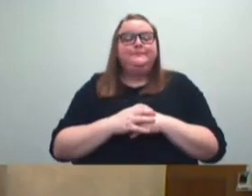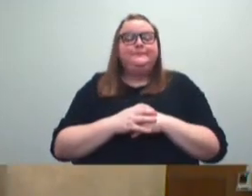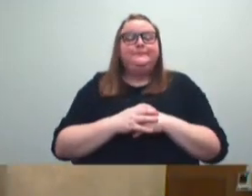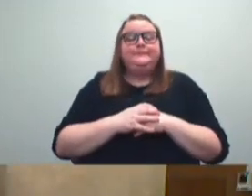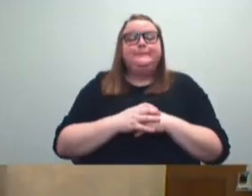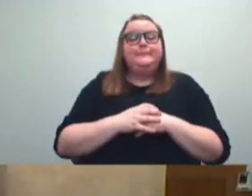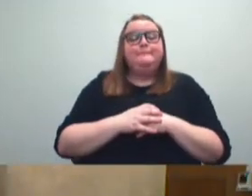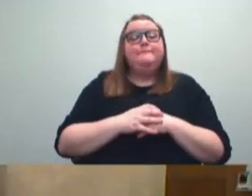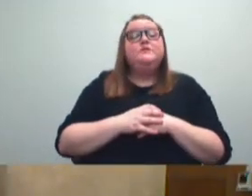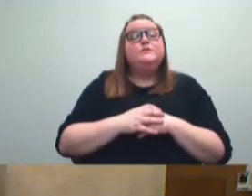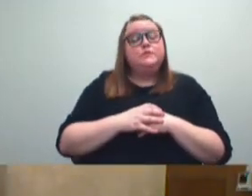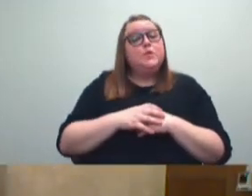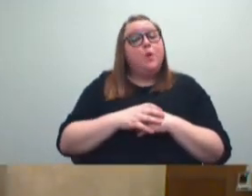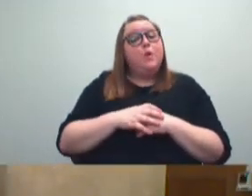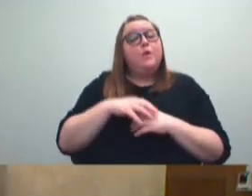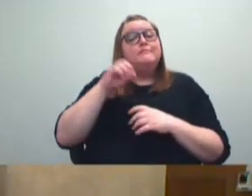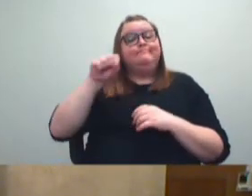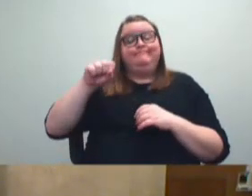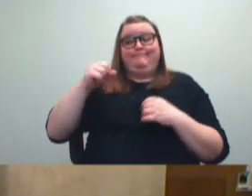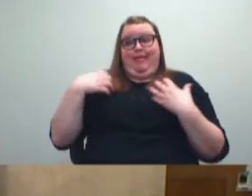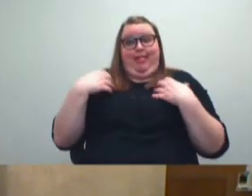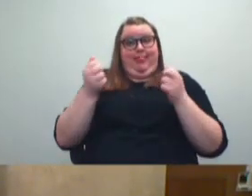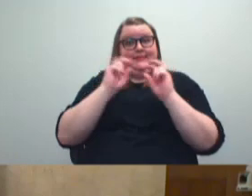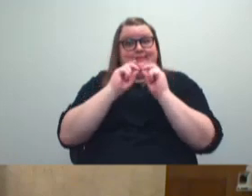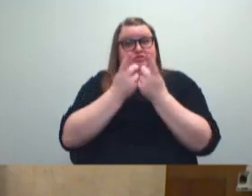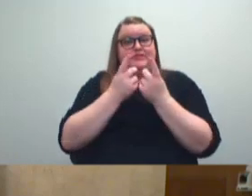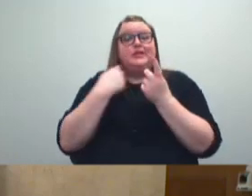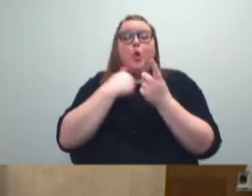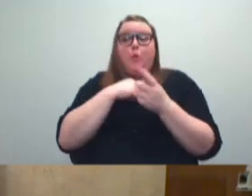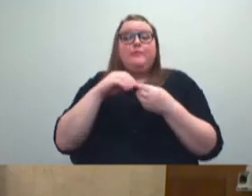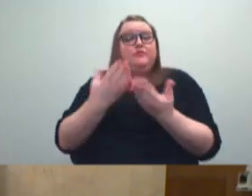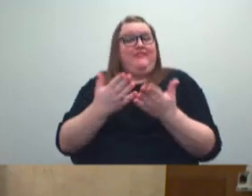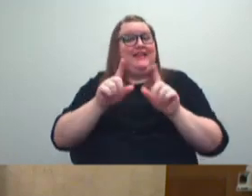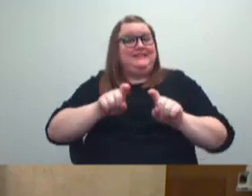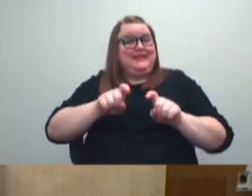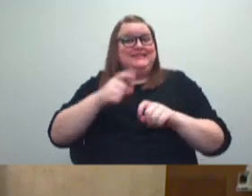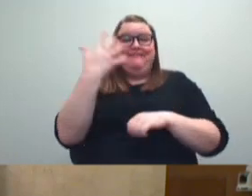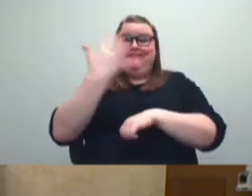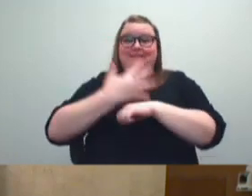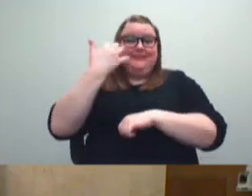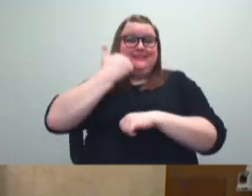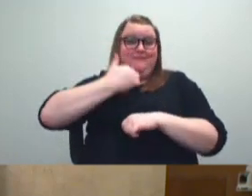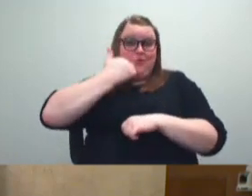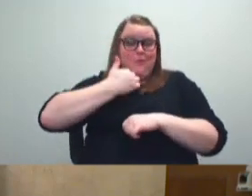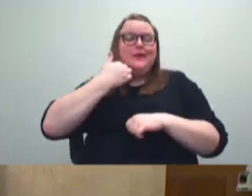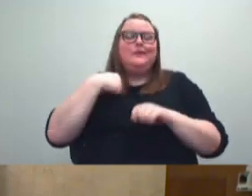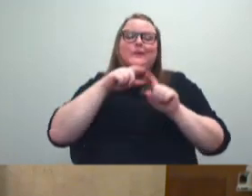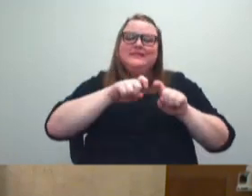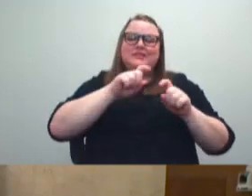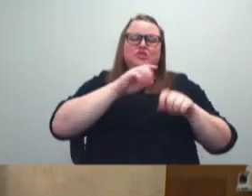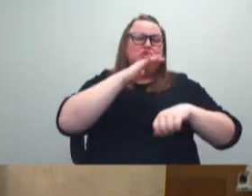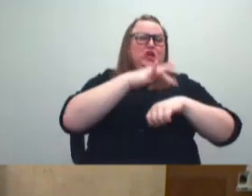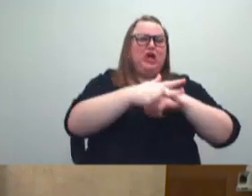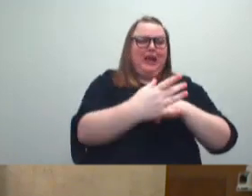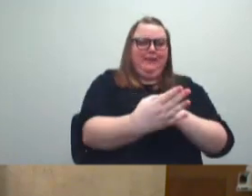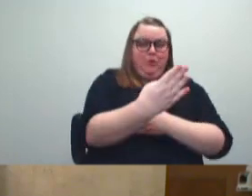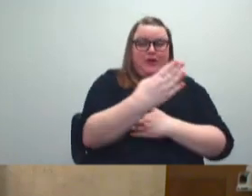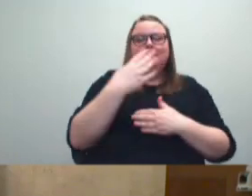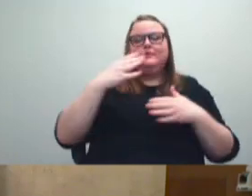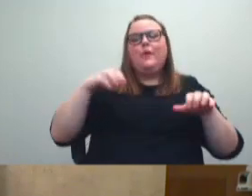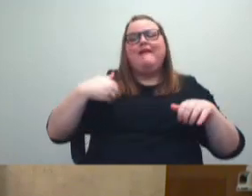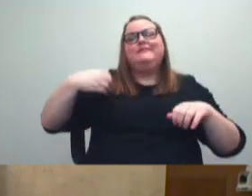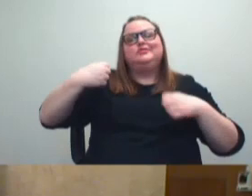health district, we are testing 5 days a week. We do our testing starting early in the morning. We do the drive-through testing as well. We have been doing